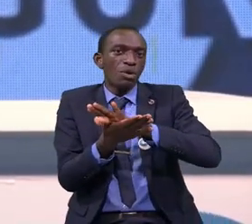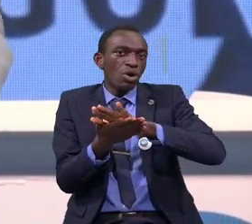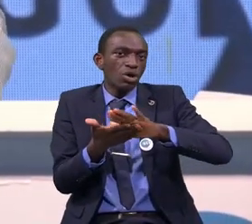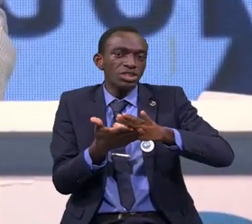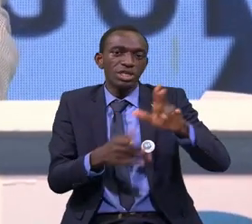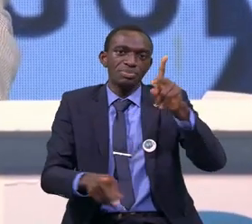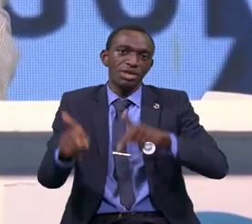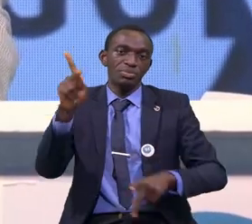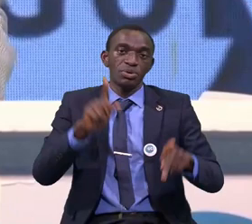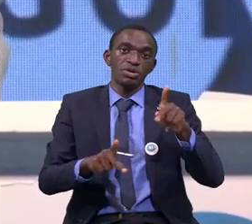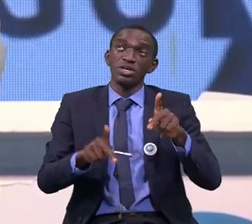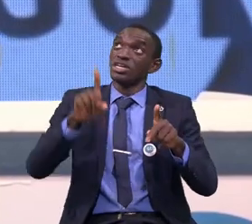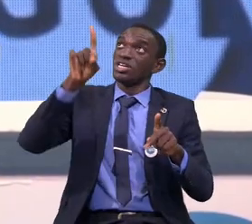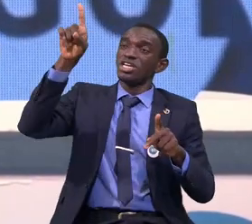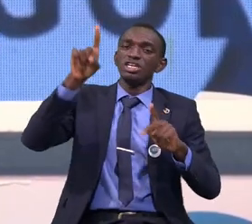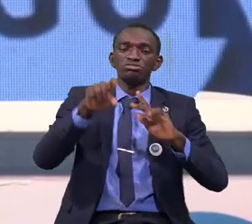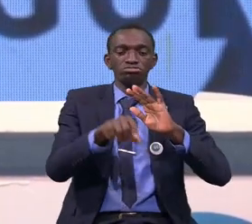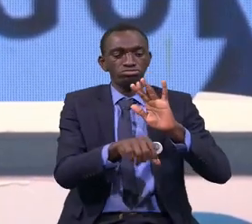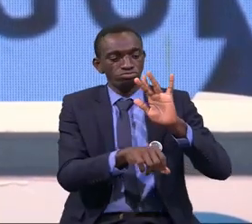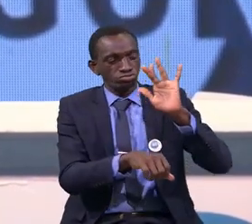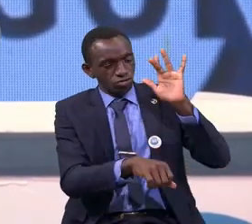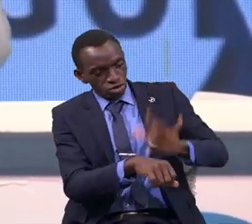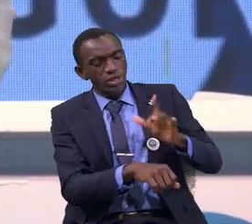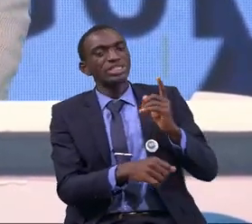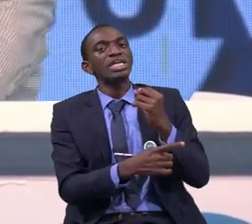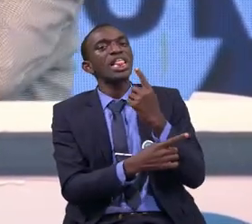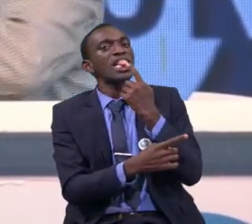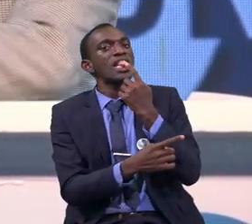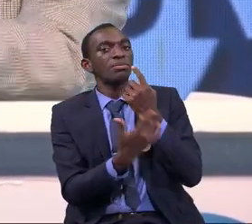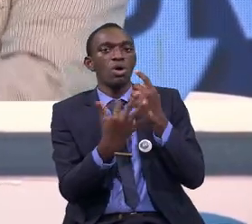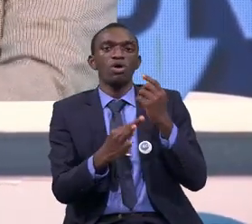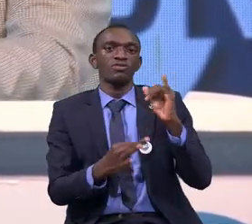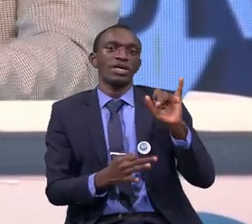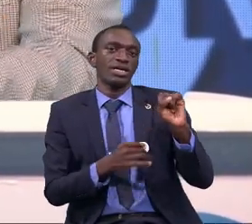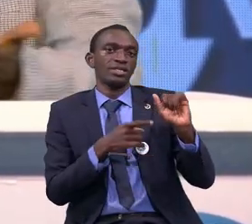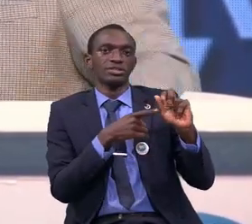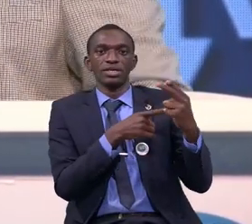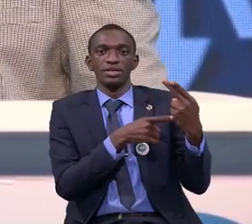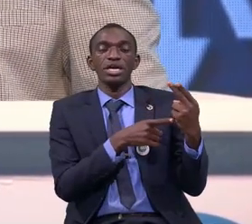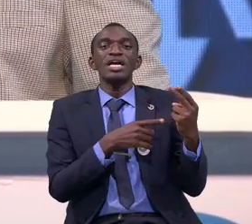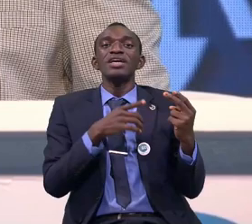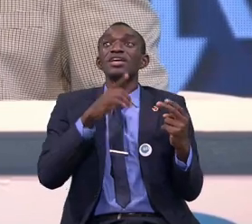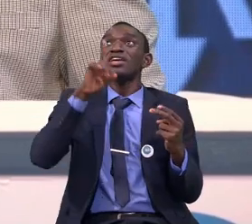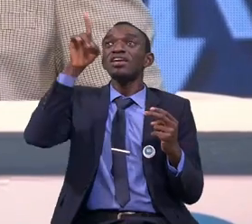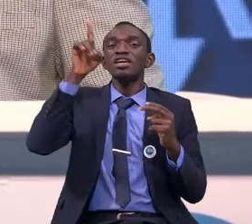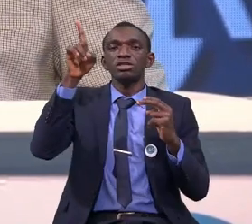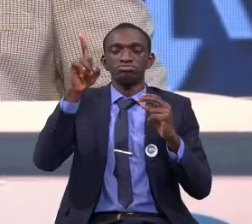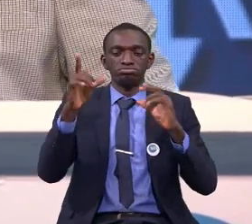He touched the lips of Isaiah. He pardoned your iniquity, taken